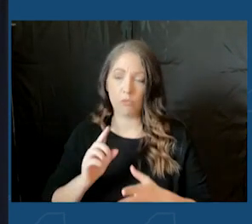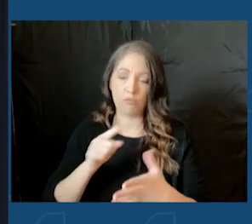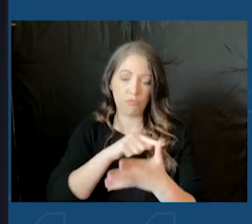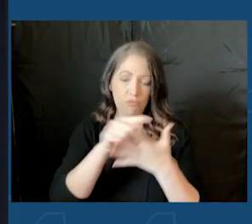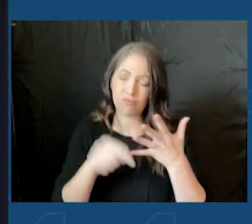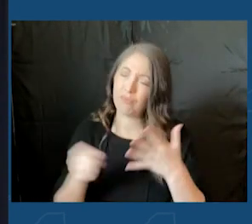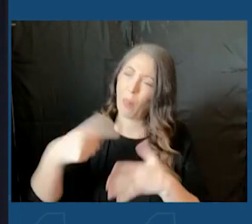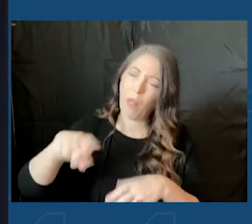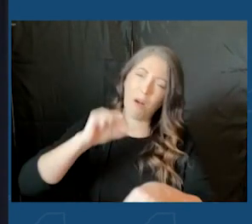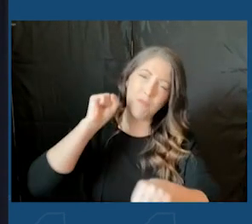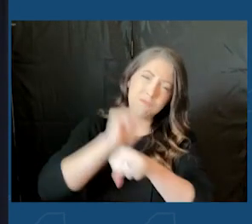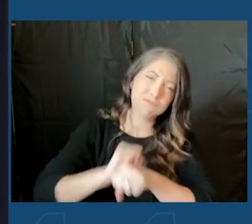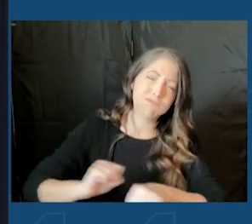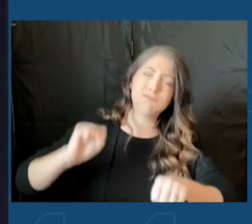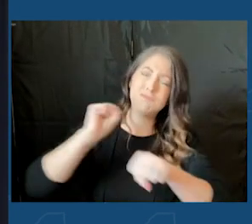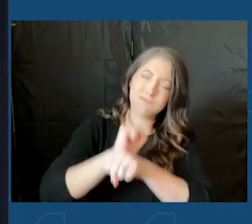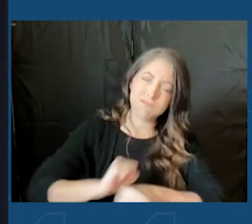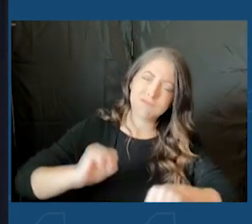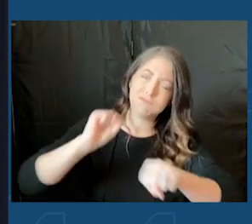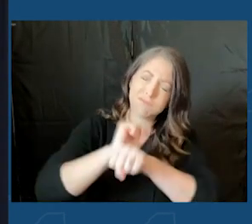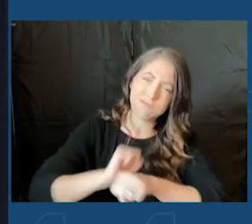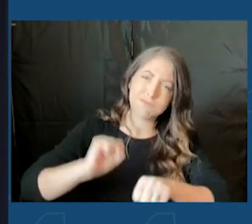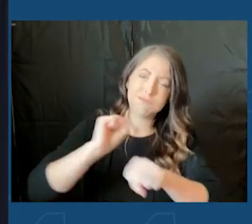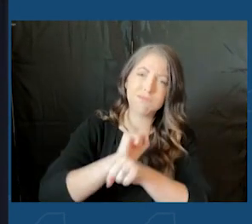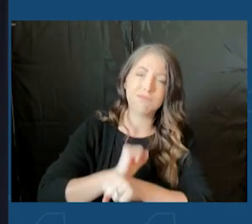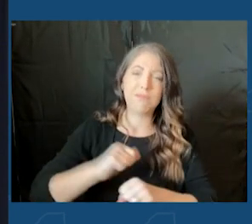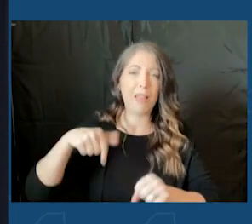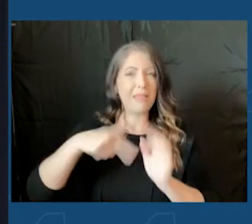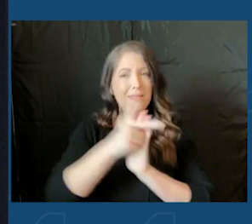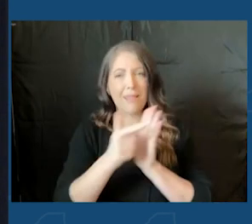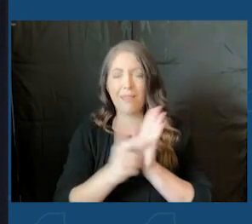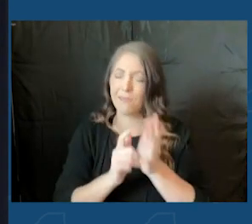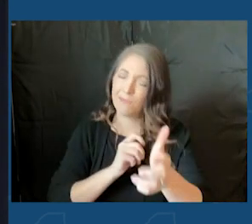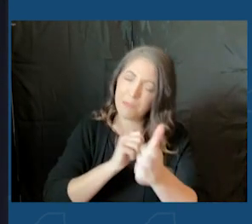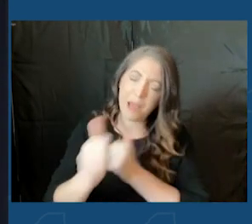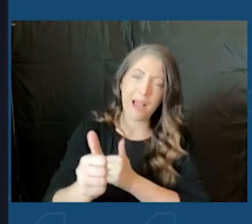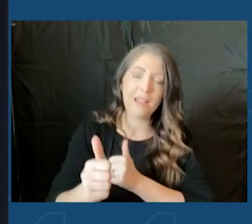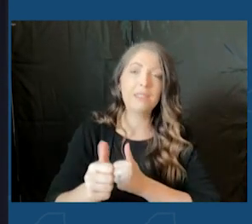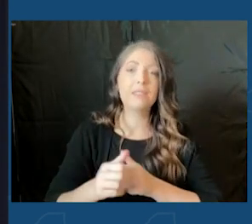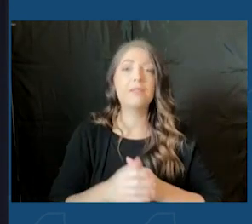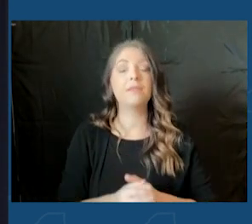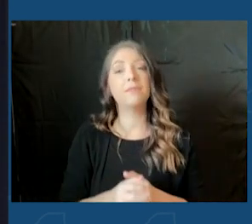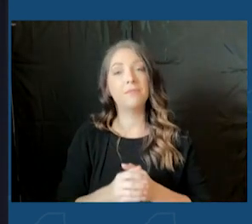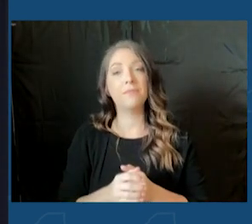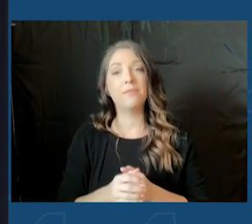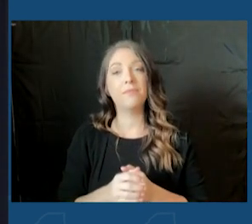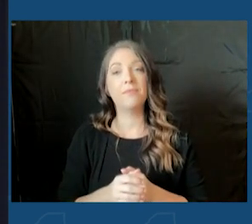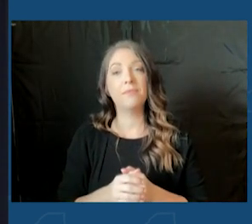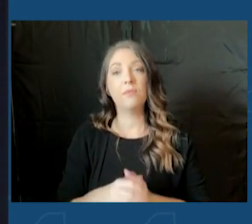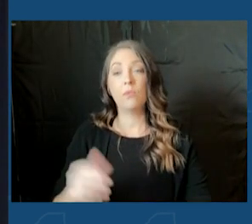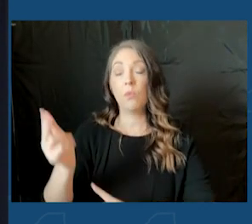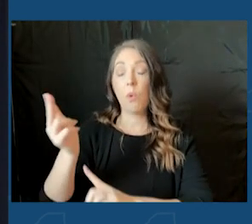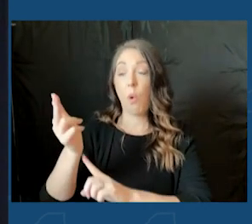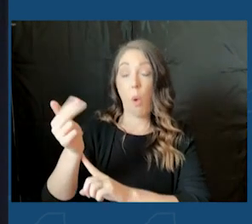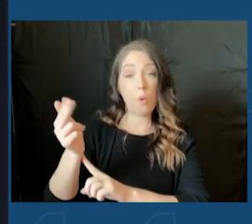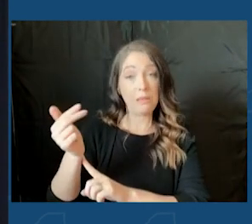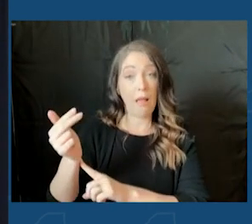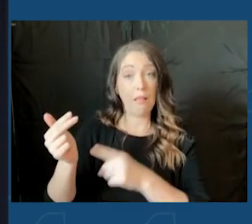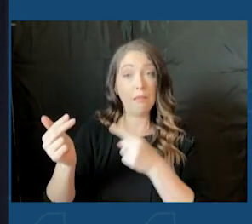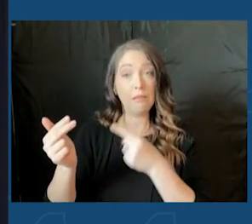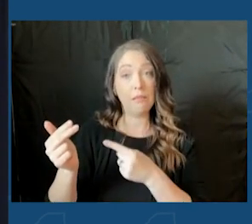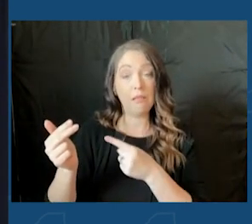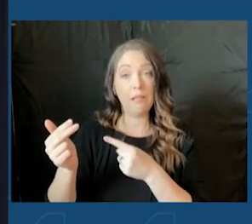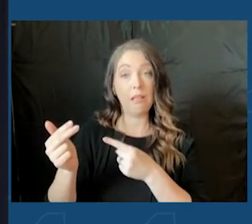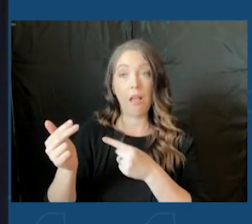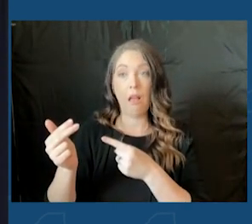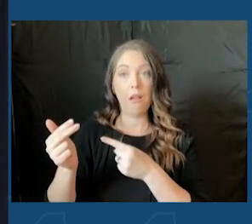tirelessly to pass this really important legislation. I mean, look, hotels are the cornerstone